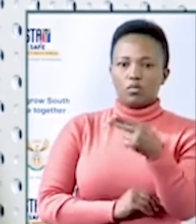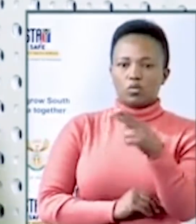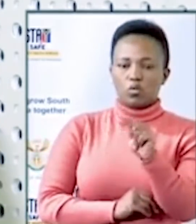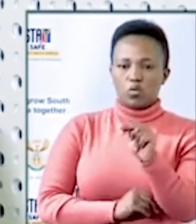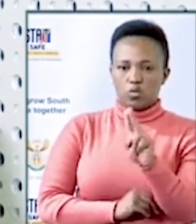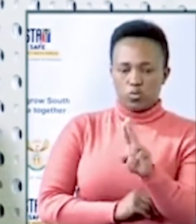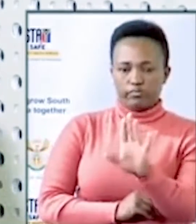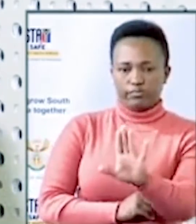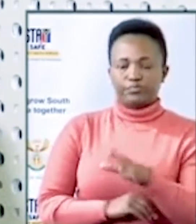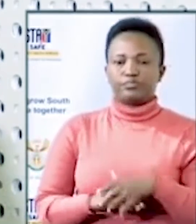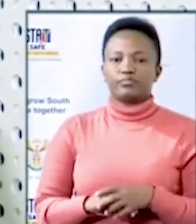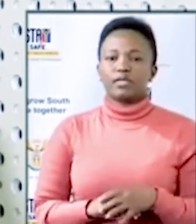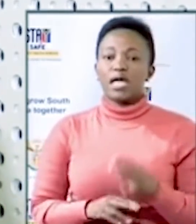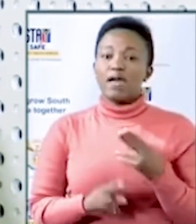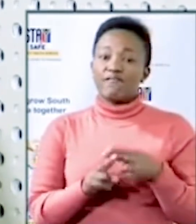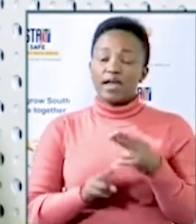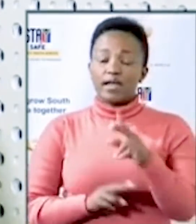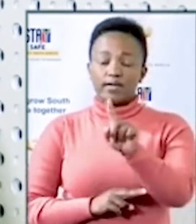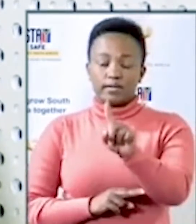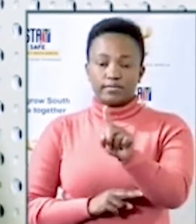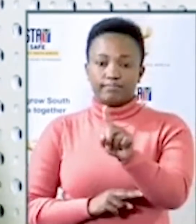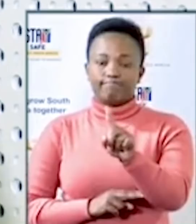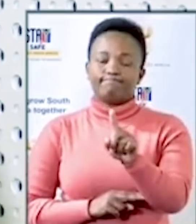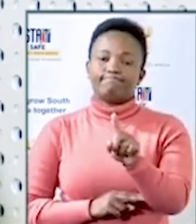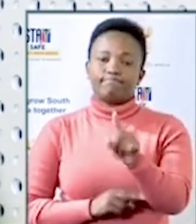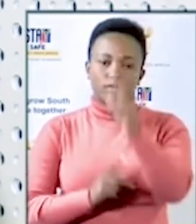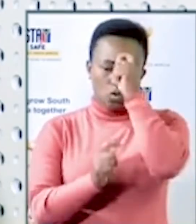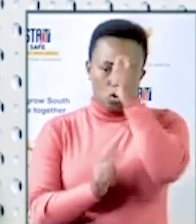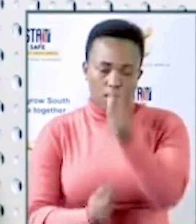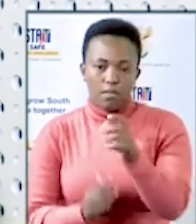Finally, honorable members, building a bridge to a